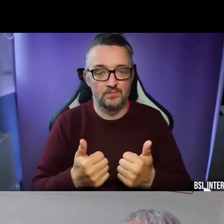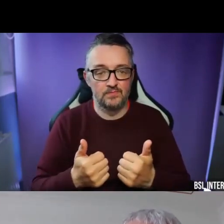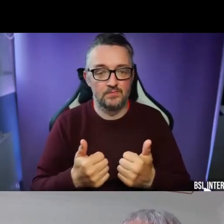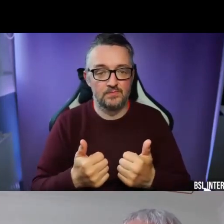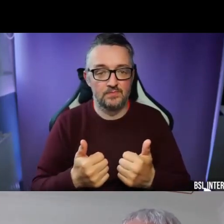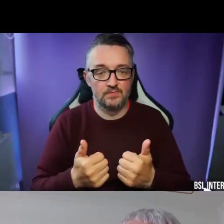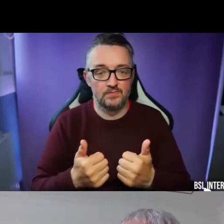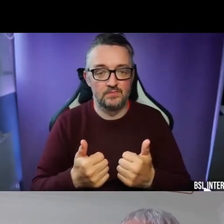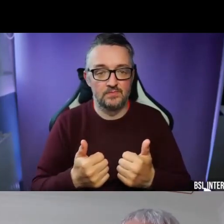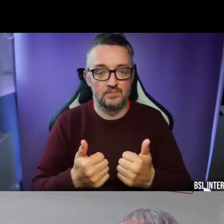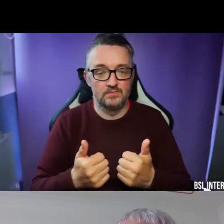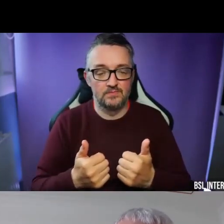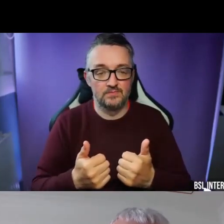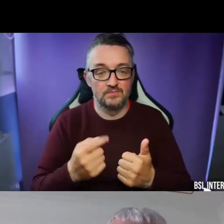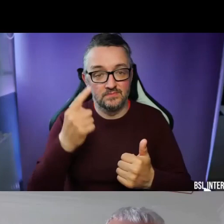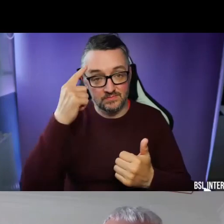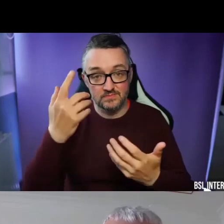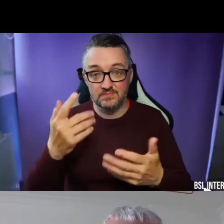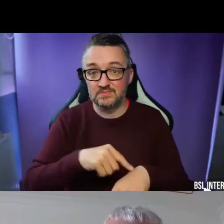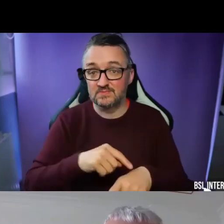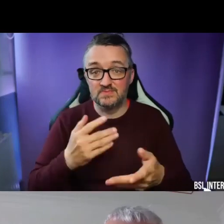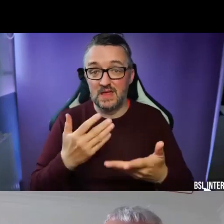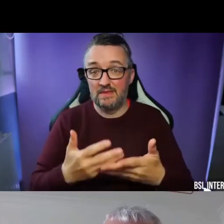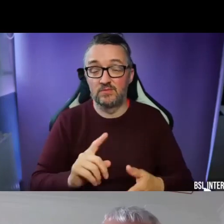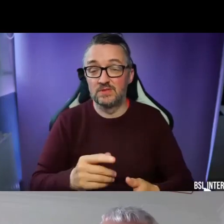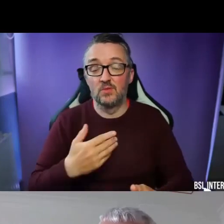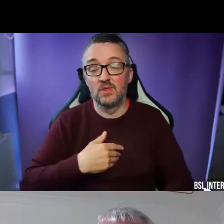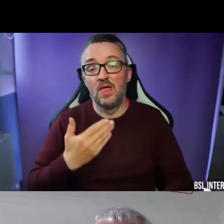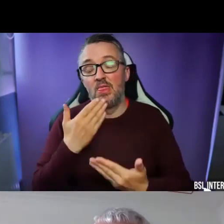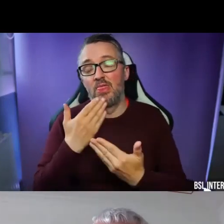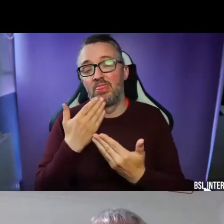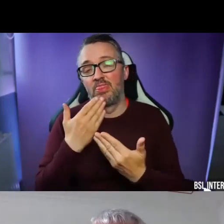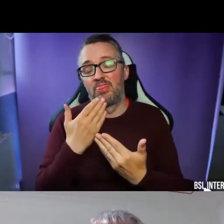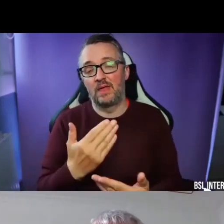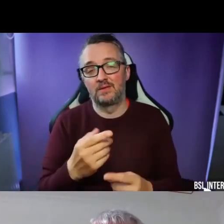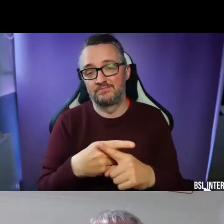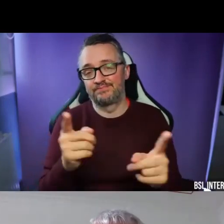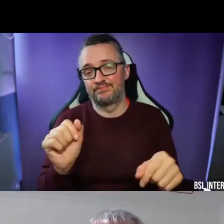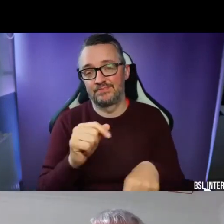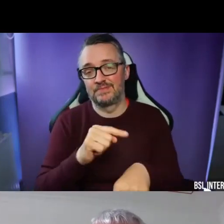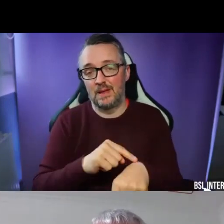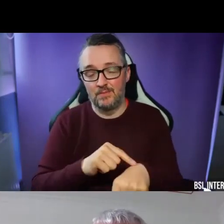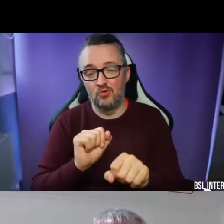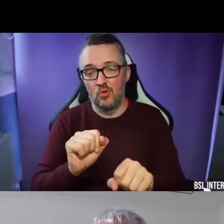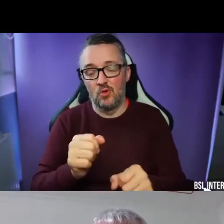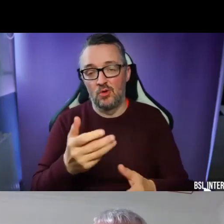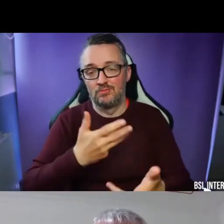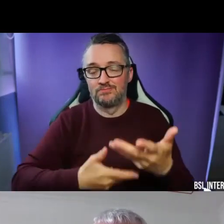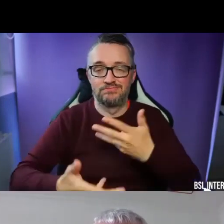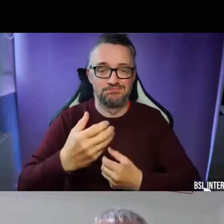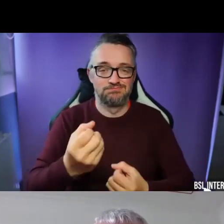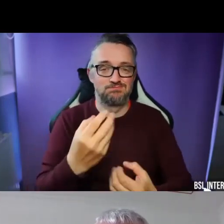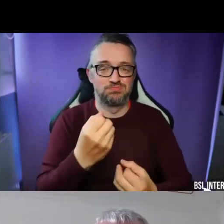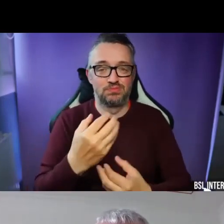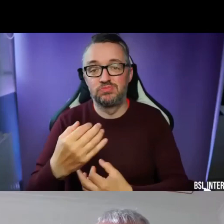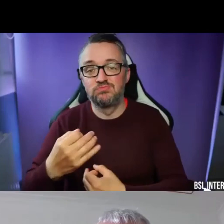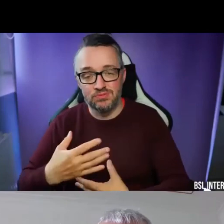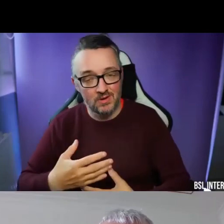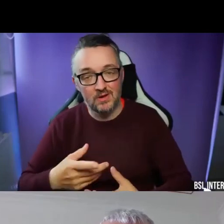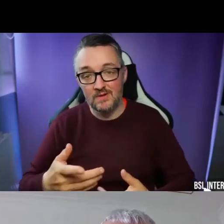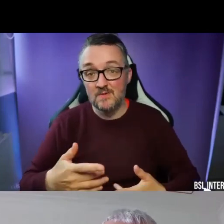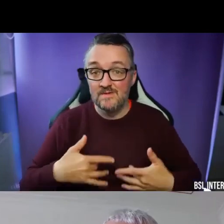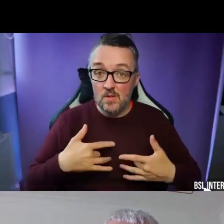I think we've just got time really to say thank you to everybody today for your time and your contributions. I hope you all found that to be an